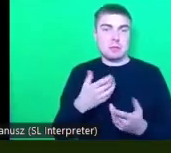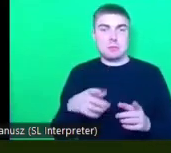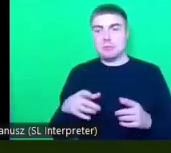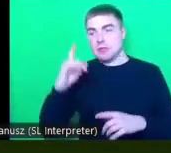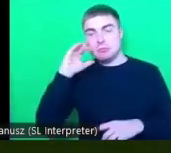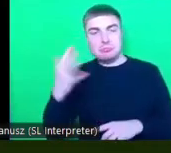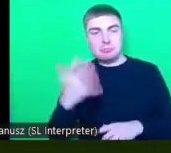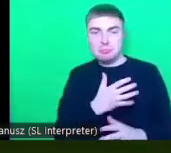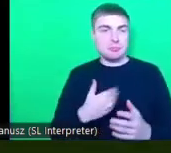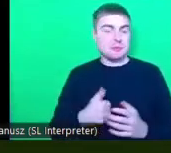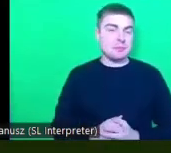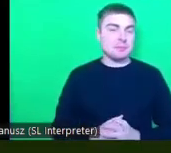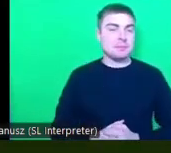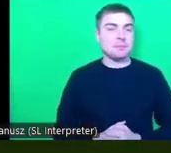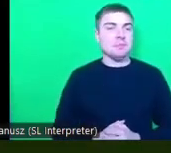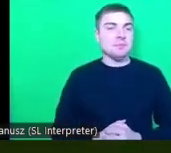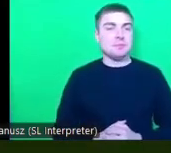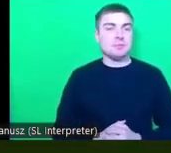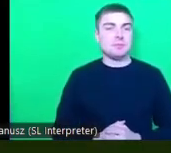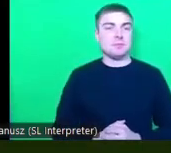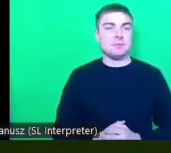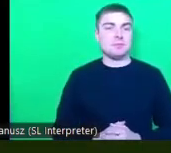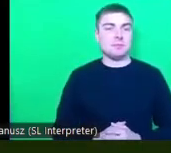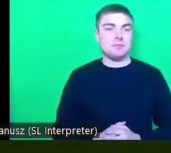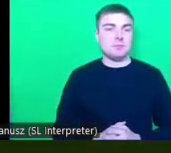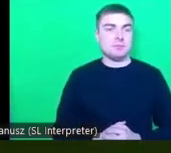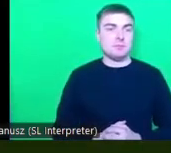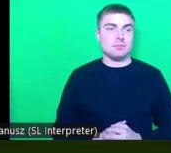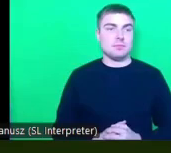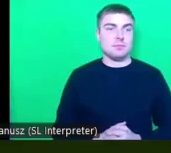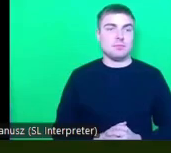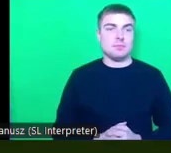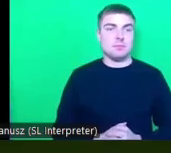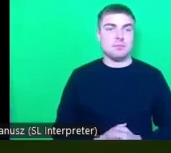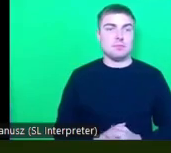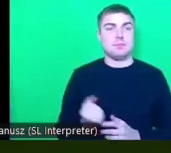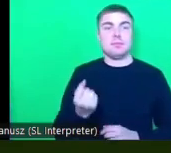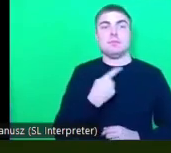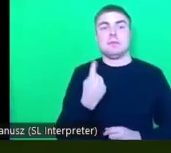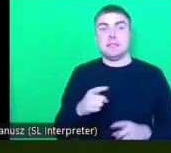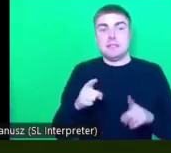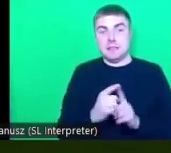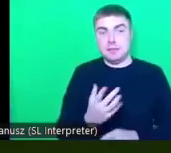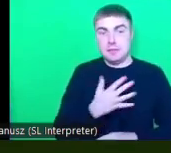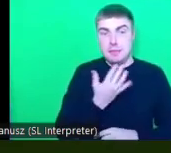species. And then we have the indirect effects, and that is when prey